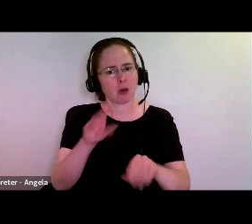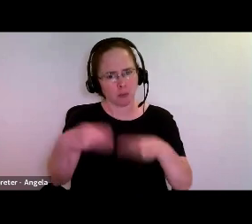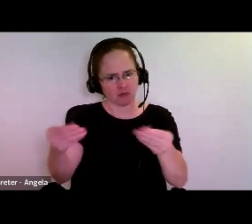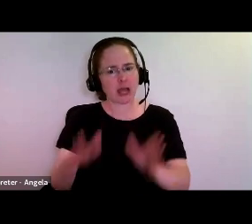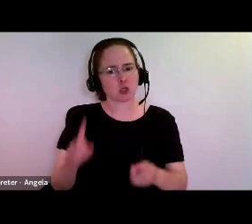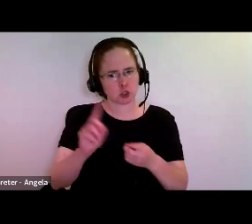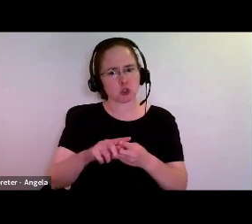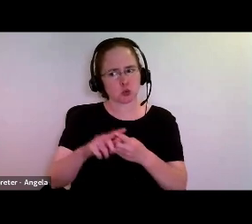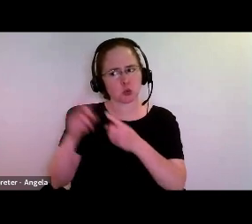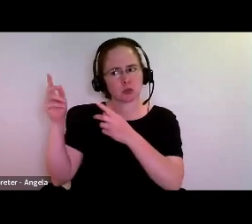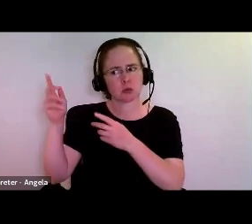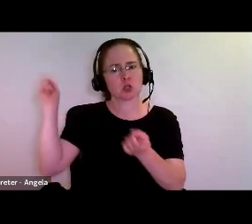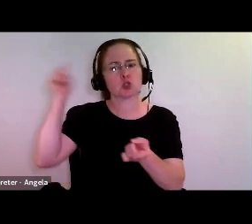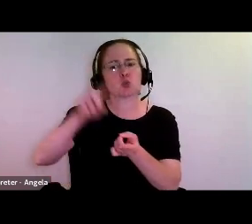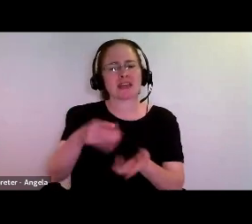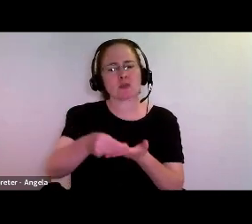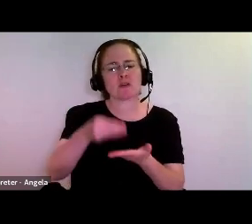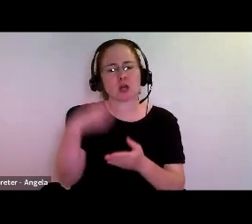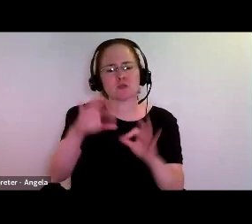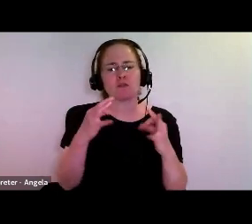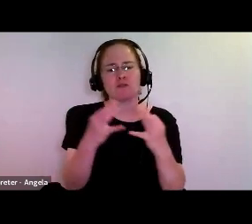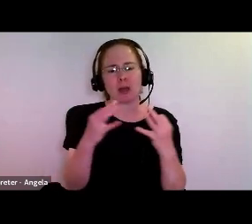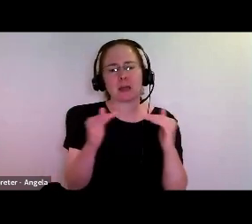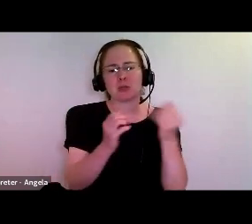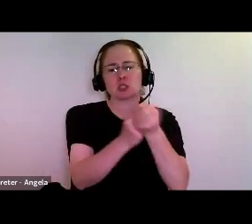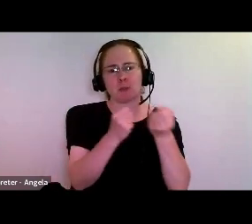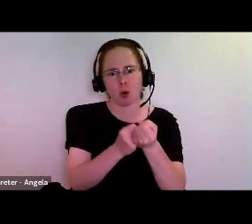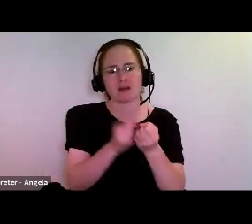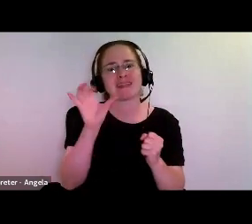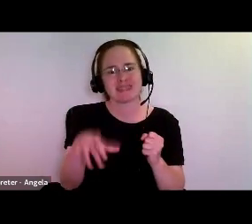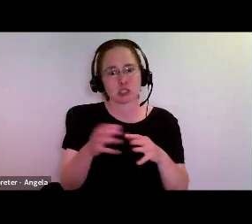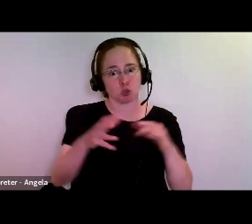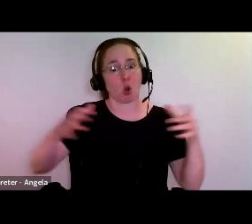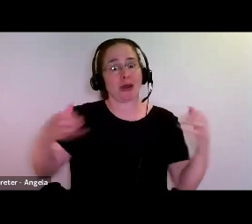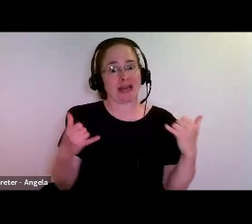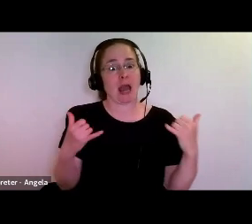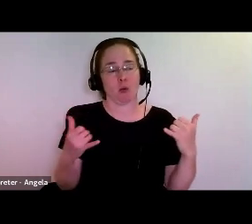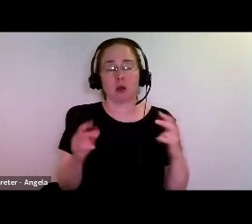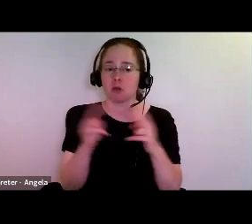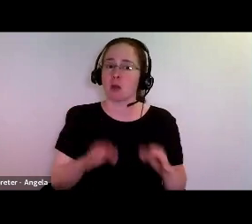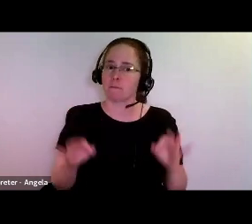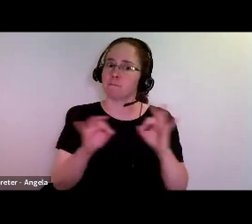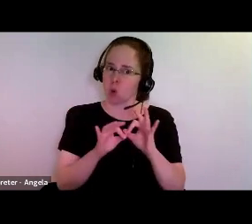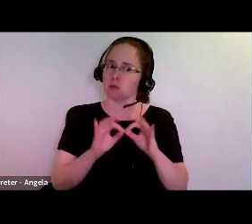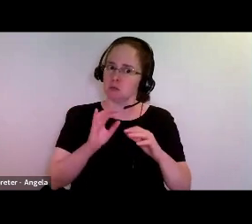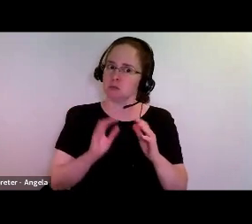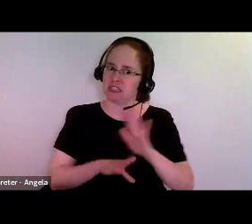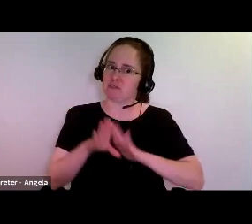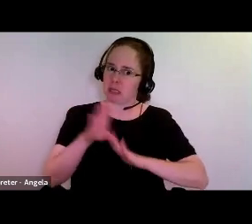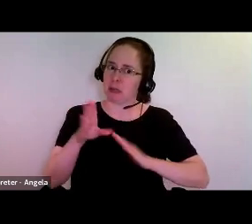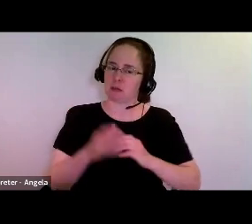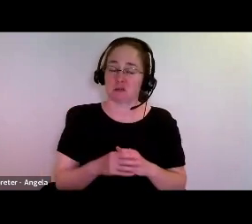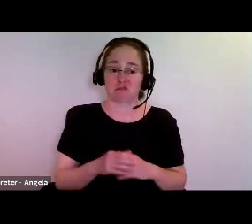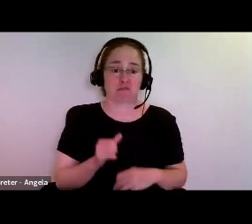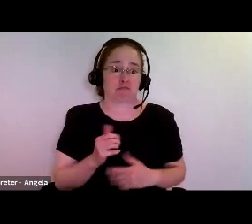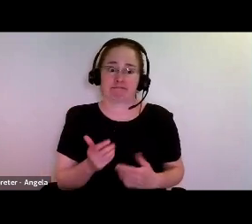draw down the funds for family peer support, is also growing, and it's a very important development. And again, this wasn't true